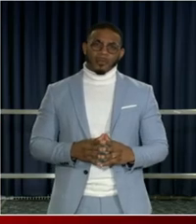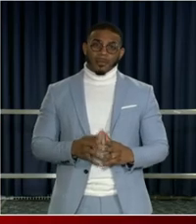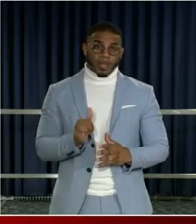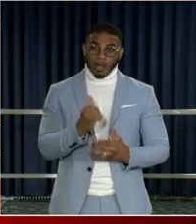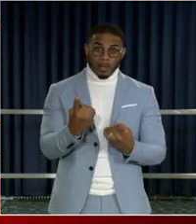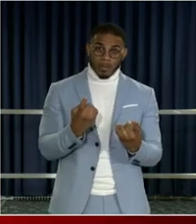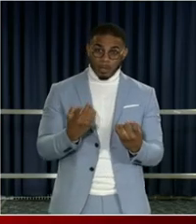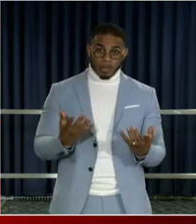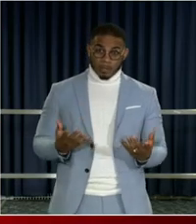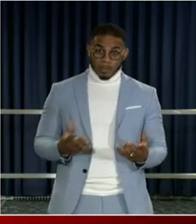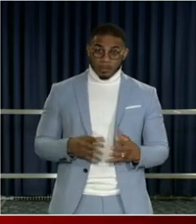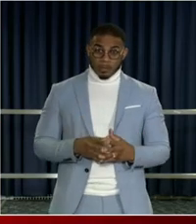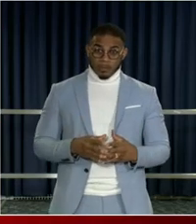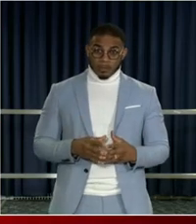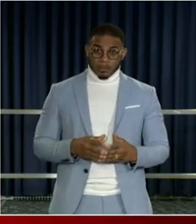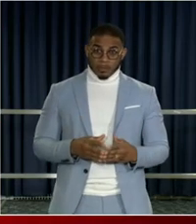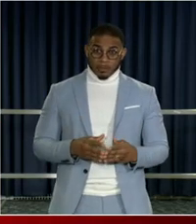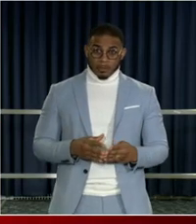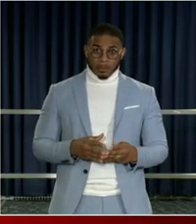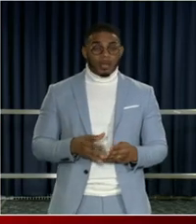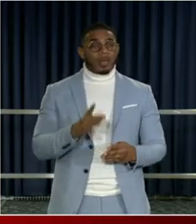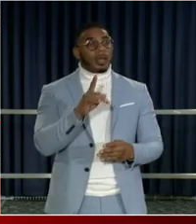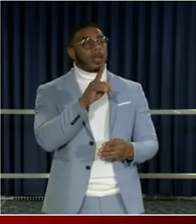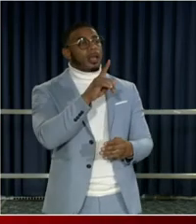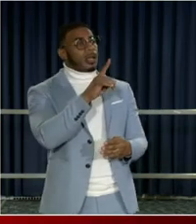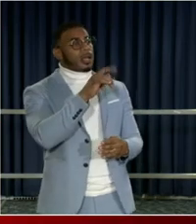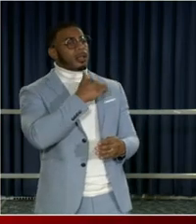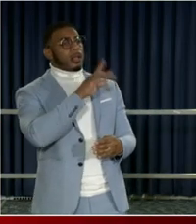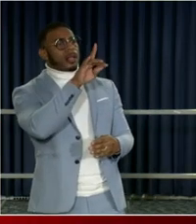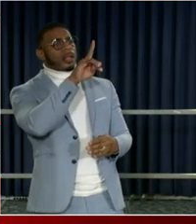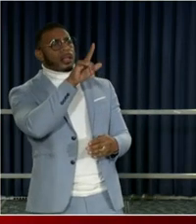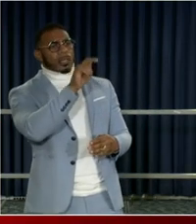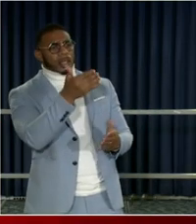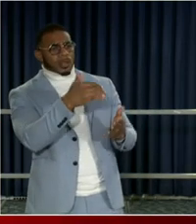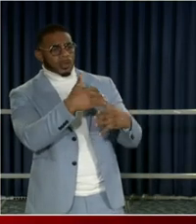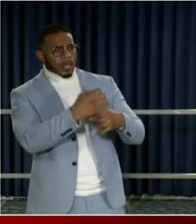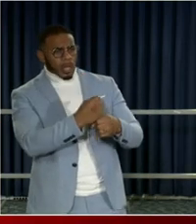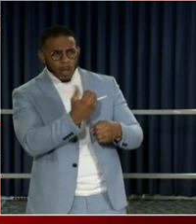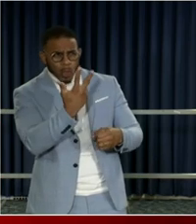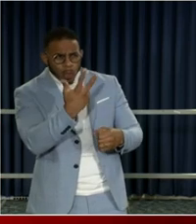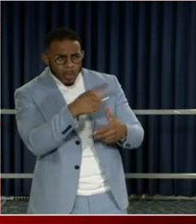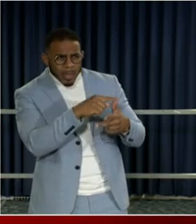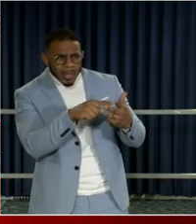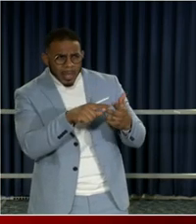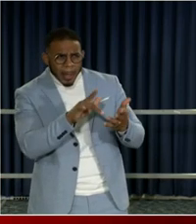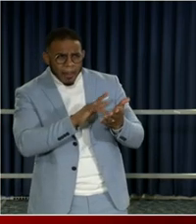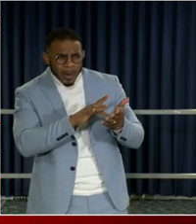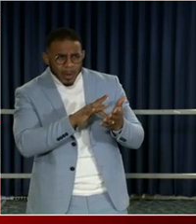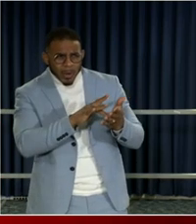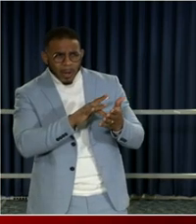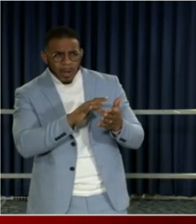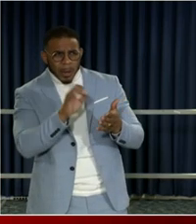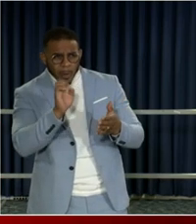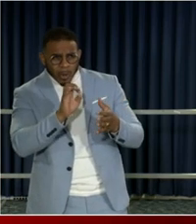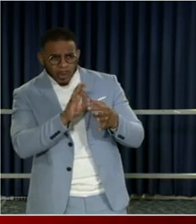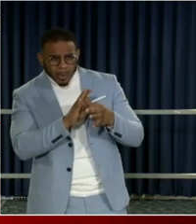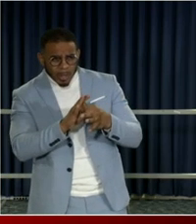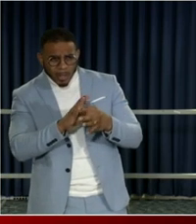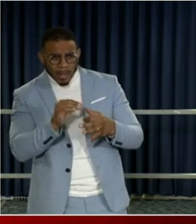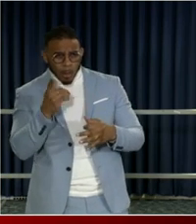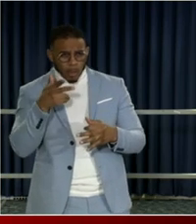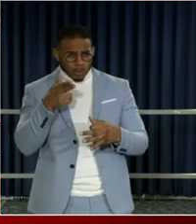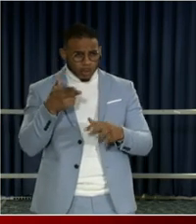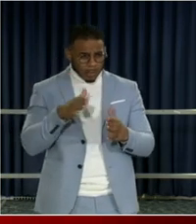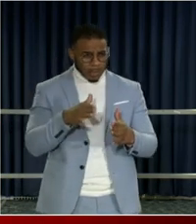Any other questions? Can you just clarify, so I'm sorry, just to recap, 3 medical emergency related deaths and then the 1 shooting